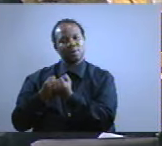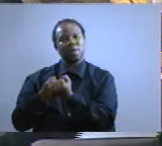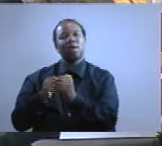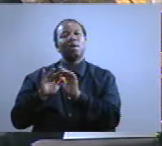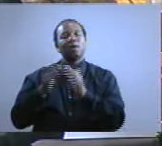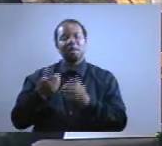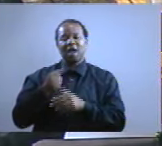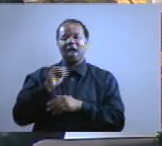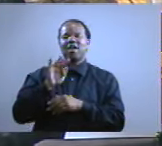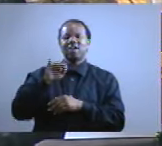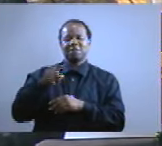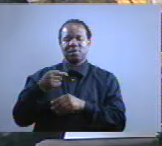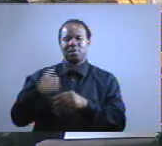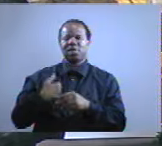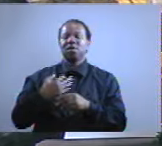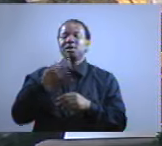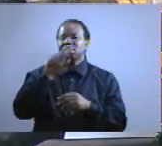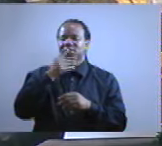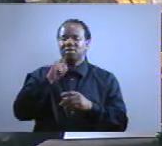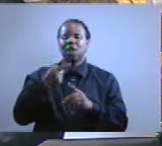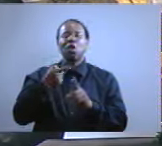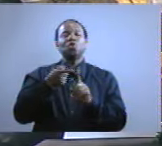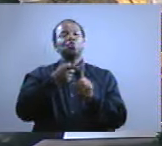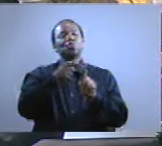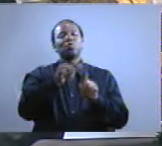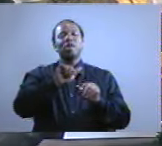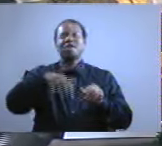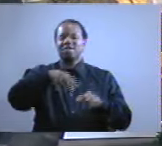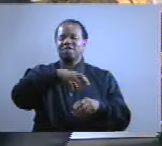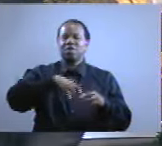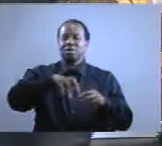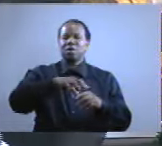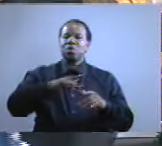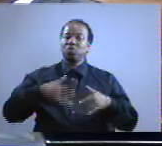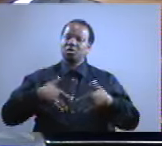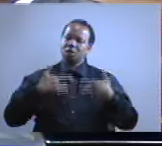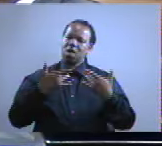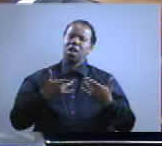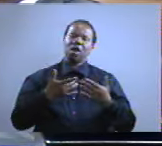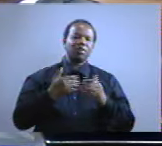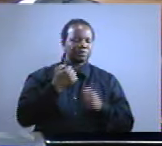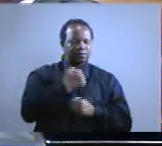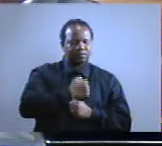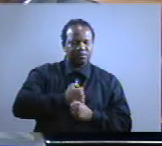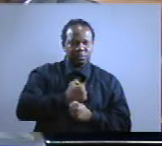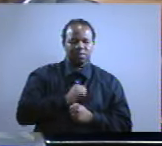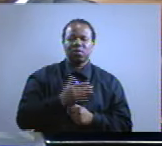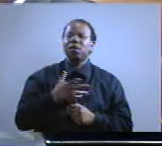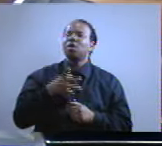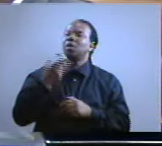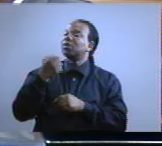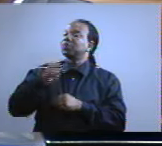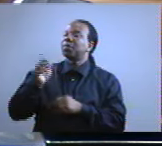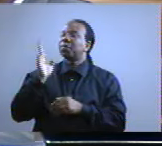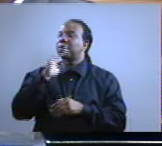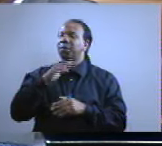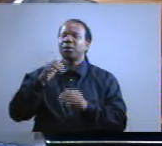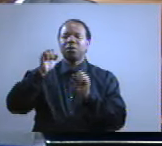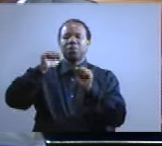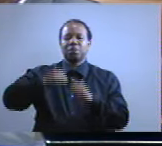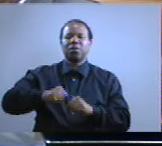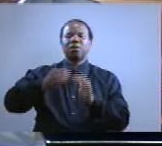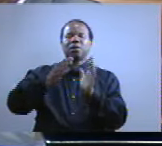in passing their condolences to the surviving family members. Thank you. If there are no objections, I put the motion. No objections